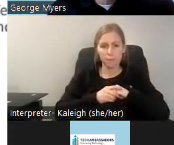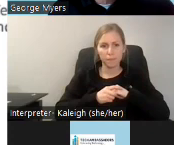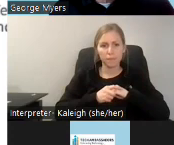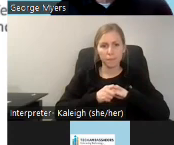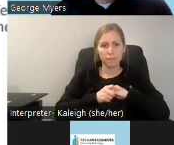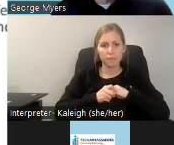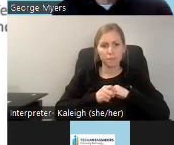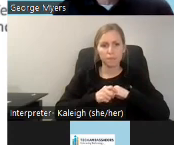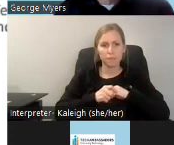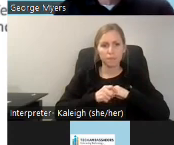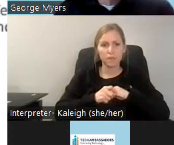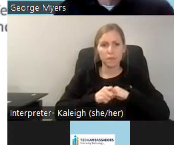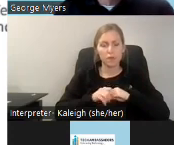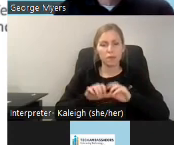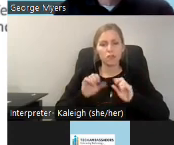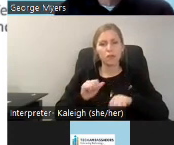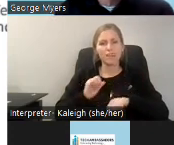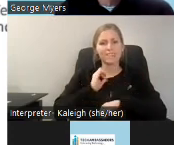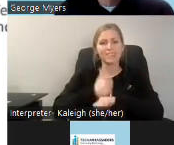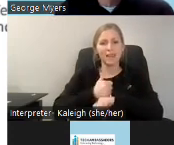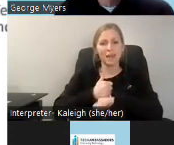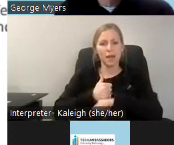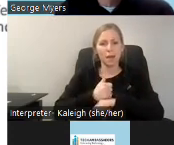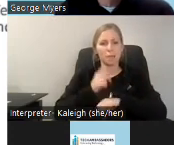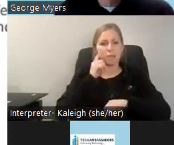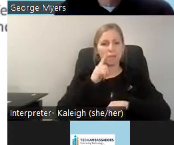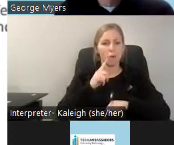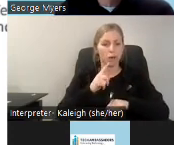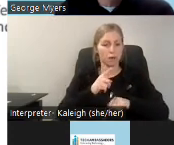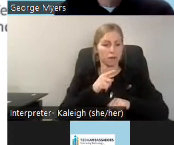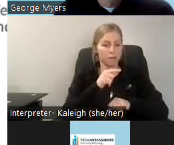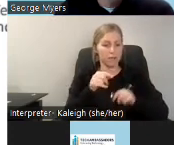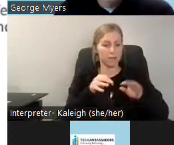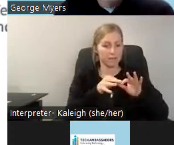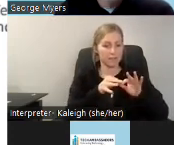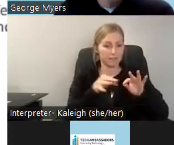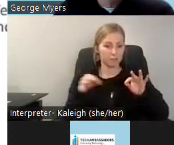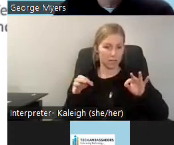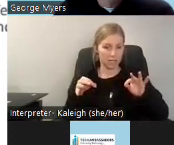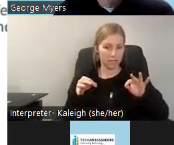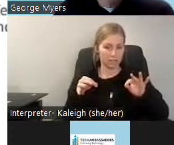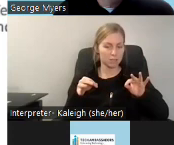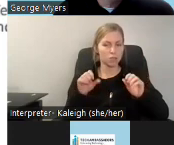probably say that phrase for the person,